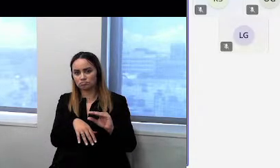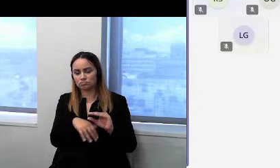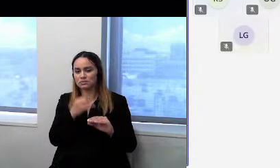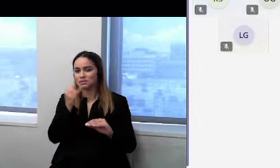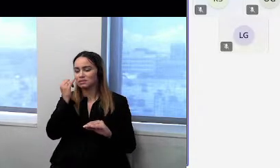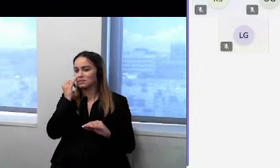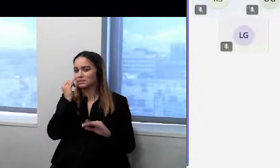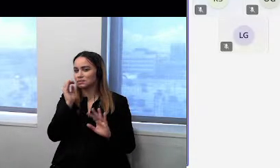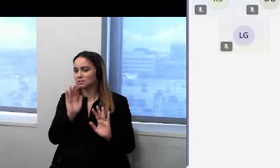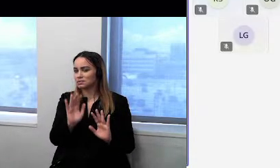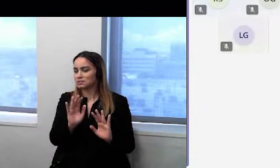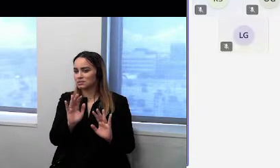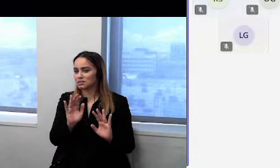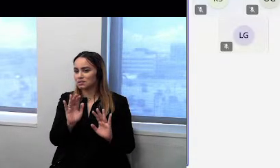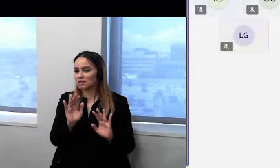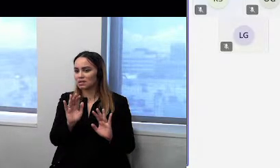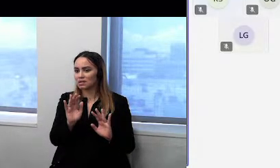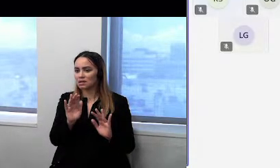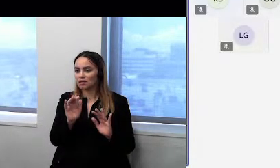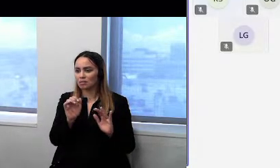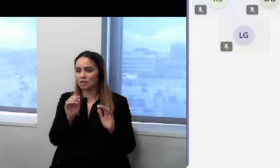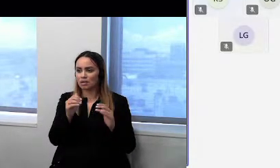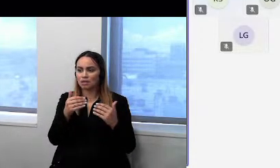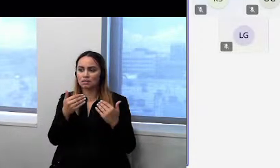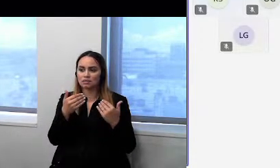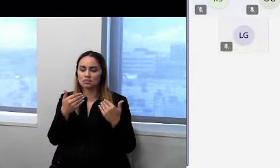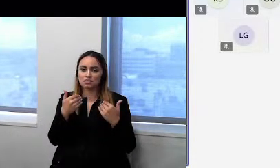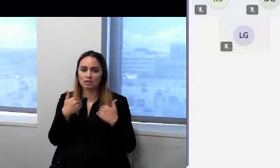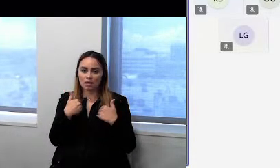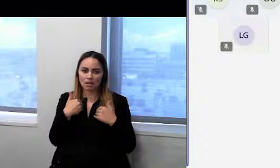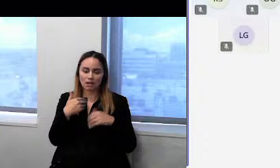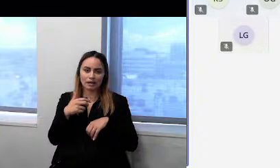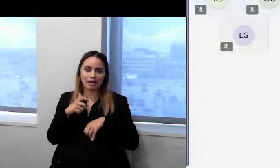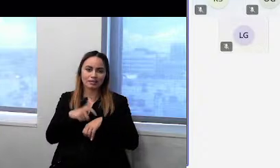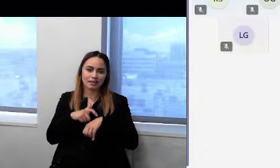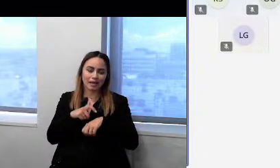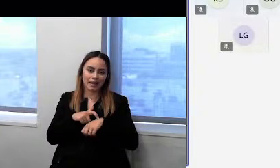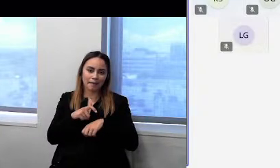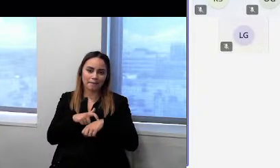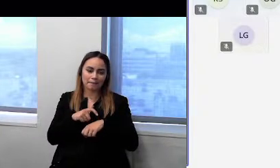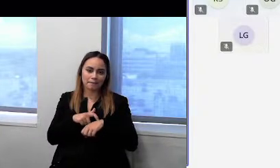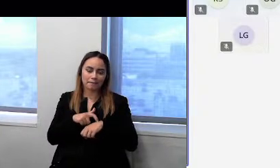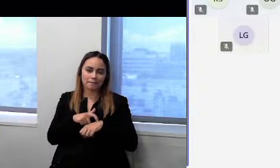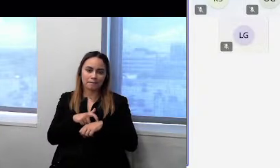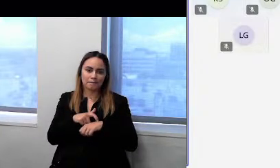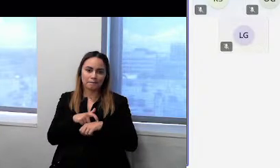there will be time of use rates?